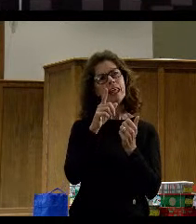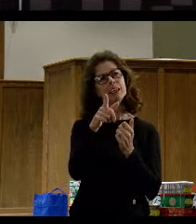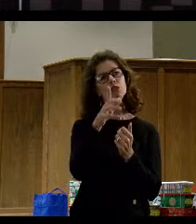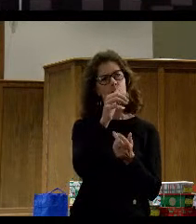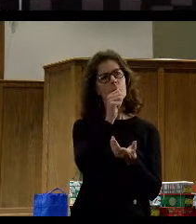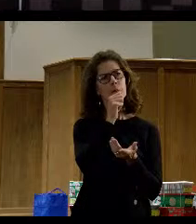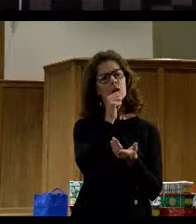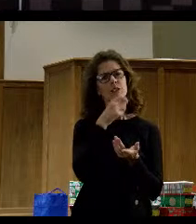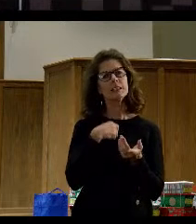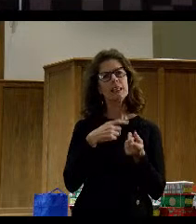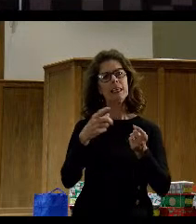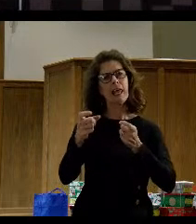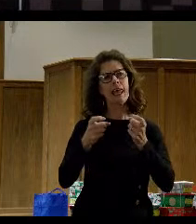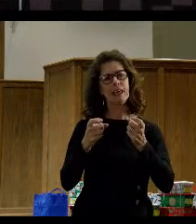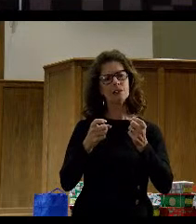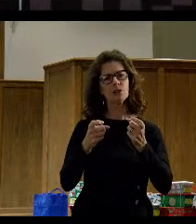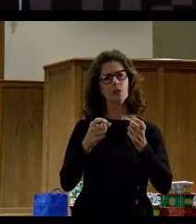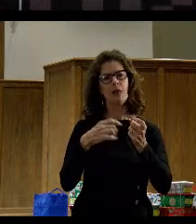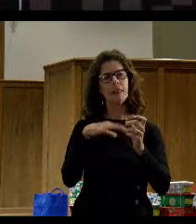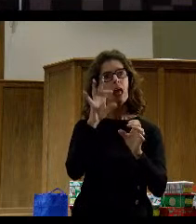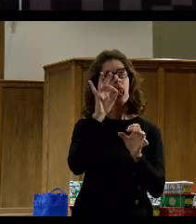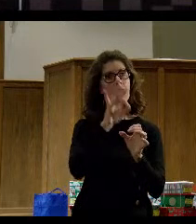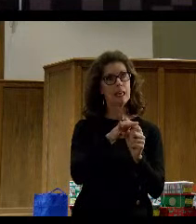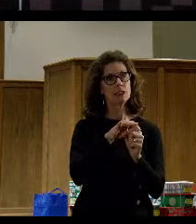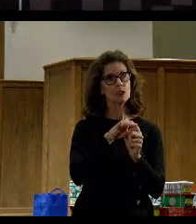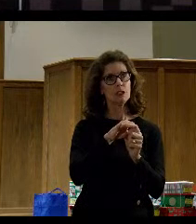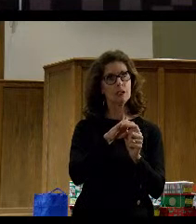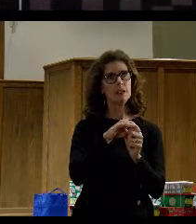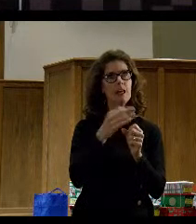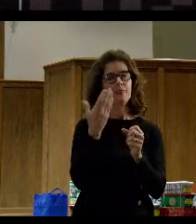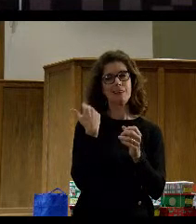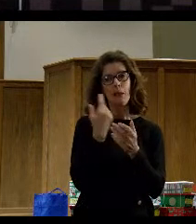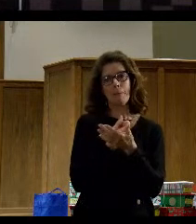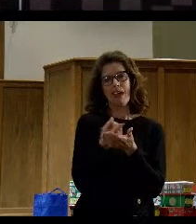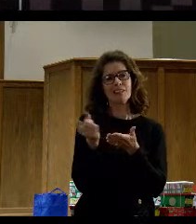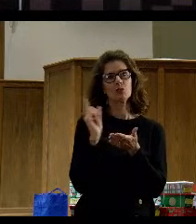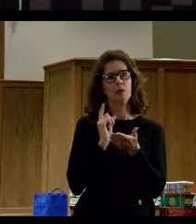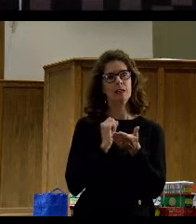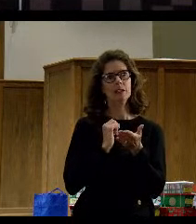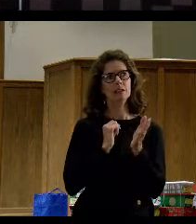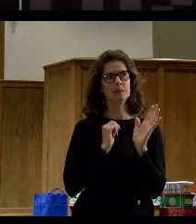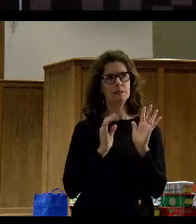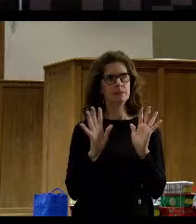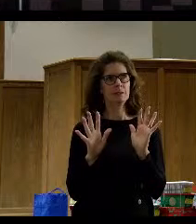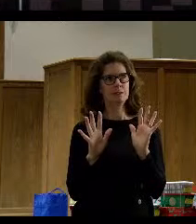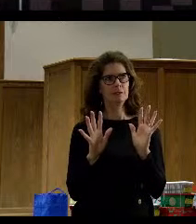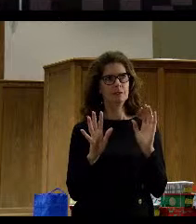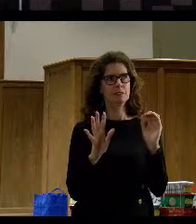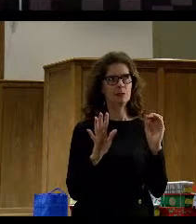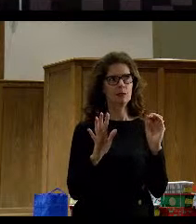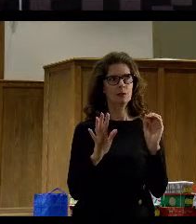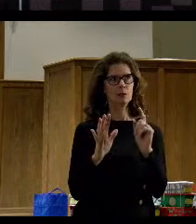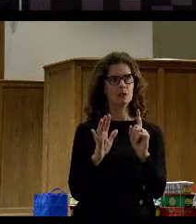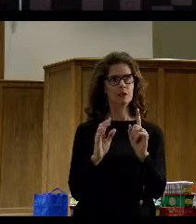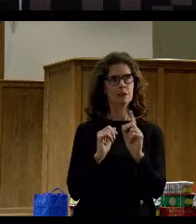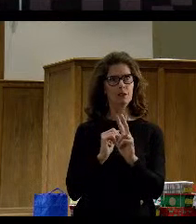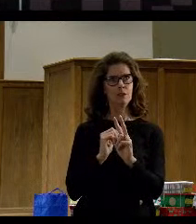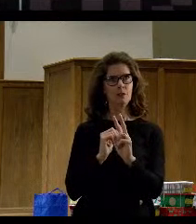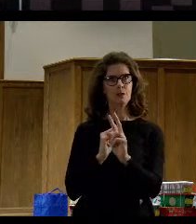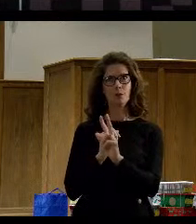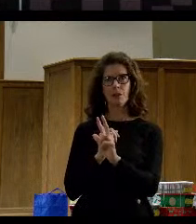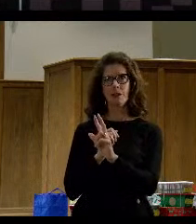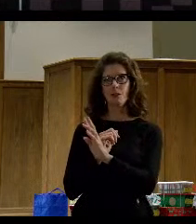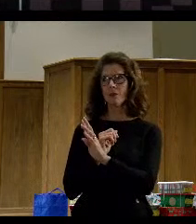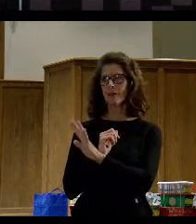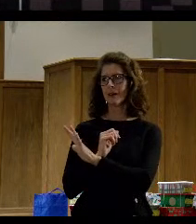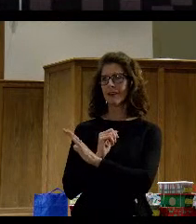personally handle the election this past week? 0 to 5, like emotionally. First of all,